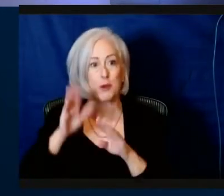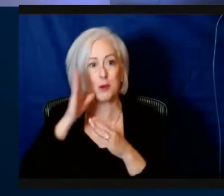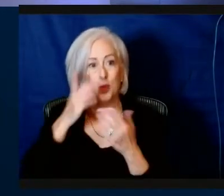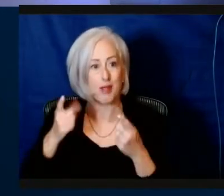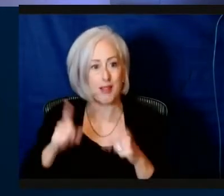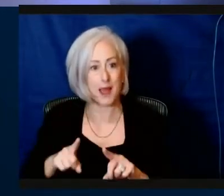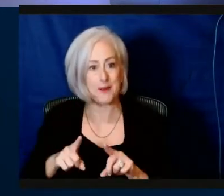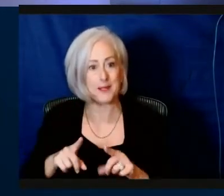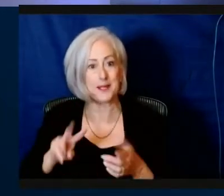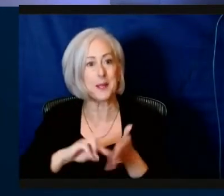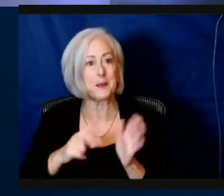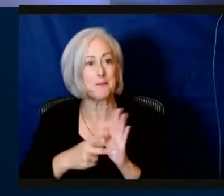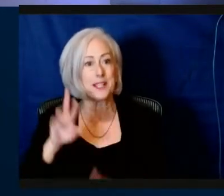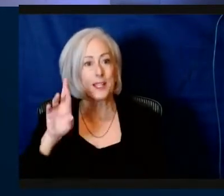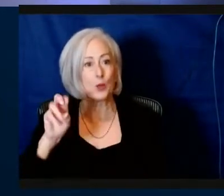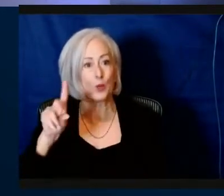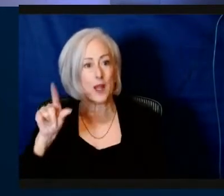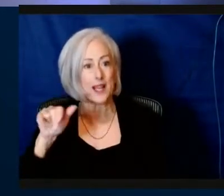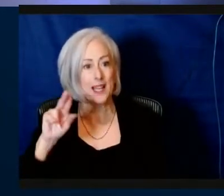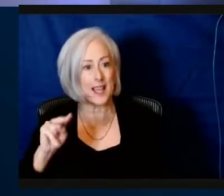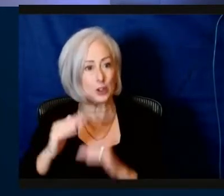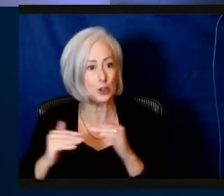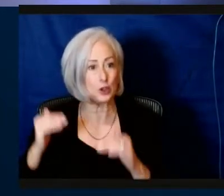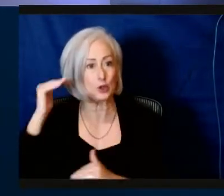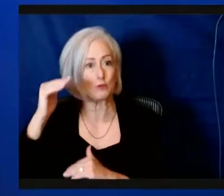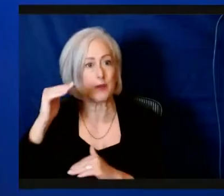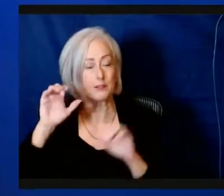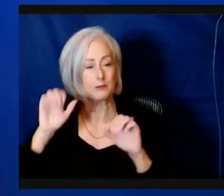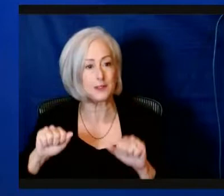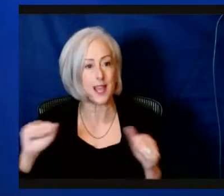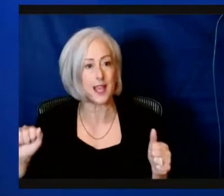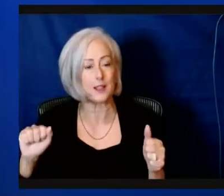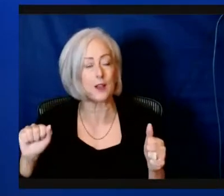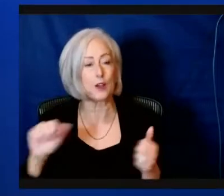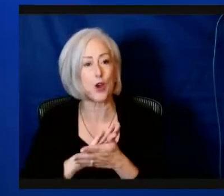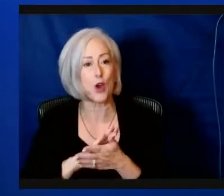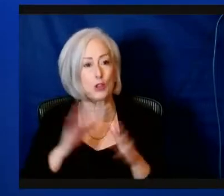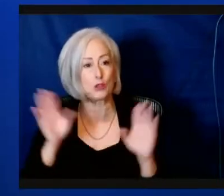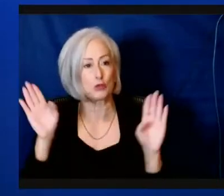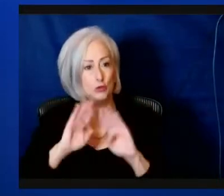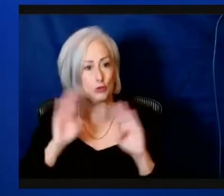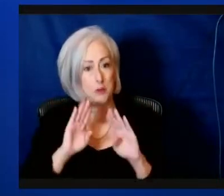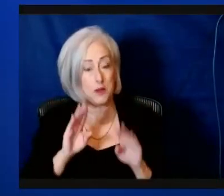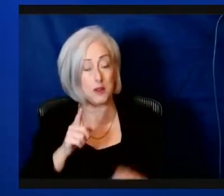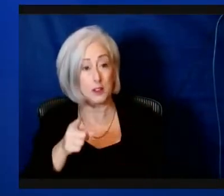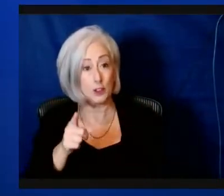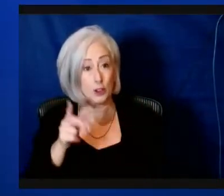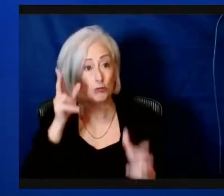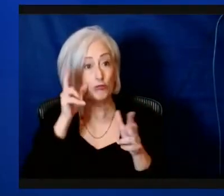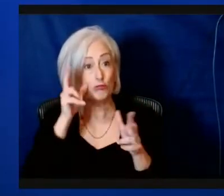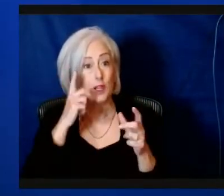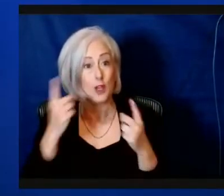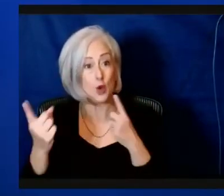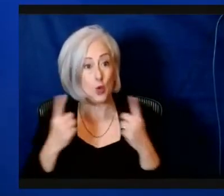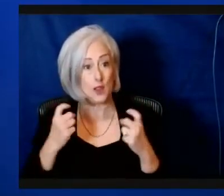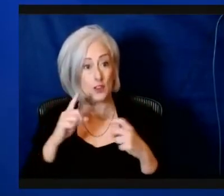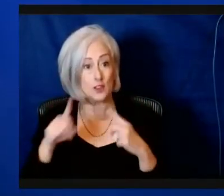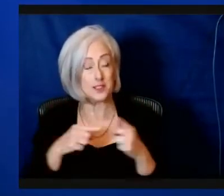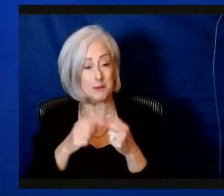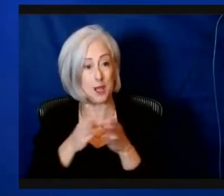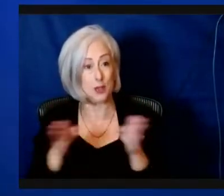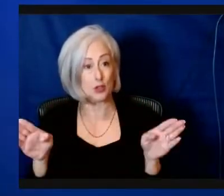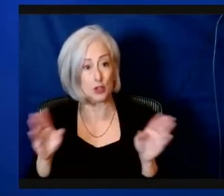produce a lot of trouble. All right. If you have questions about other terms you hear today or just general COVID questions, send those to us on